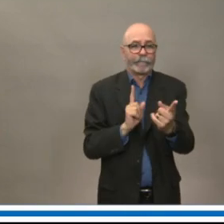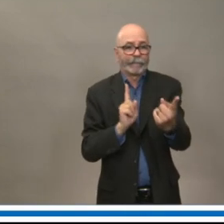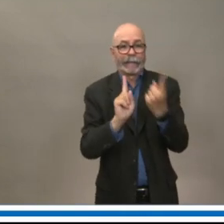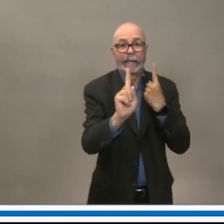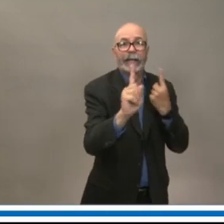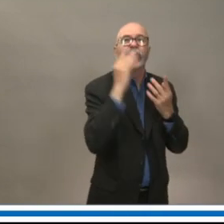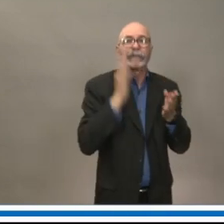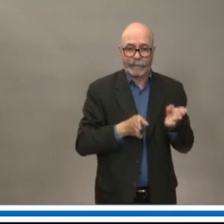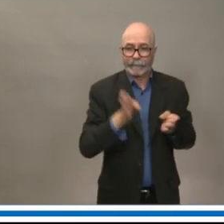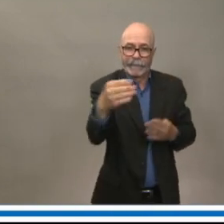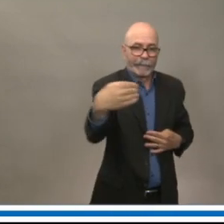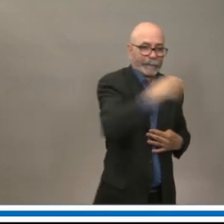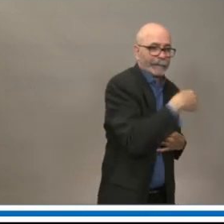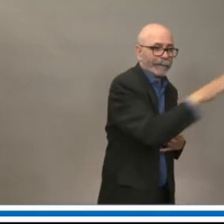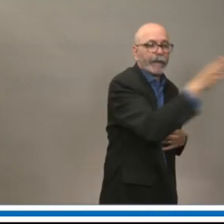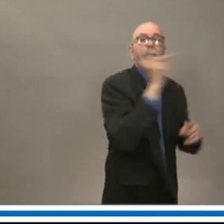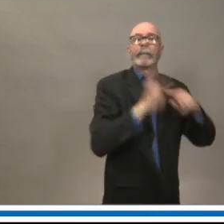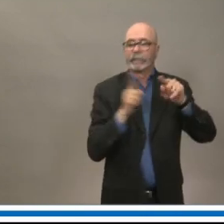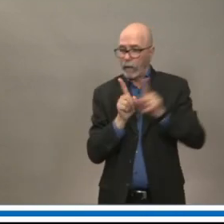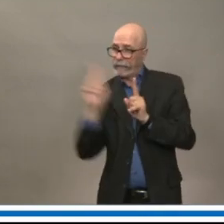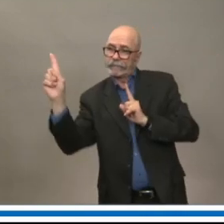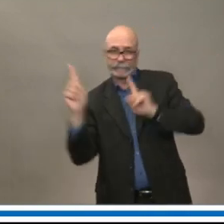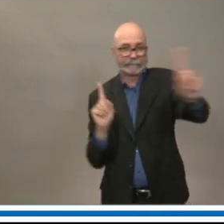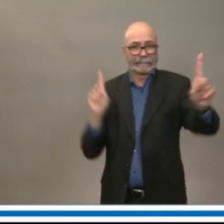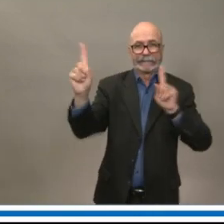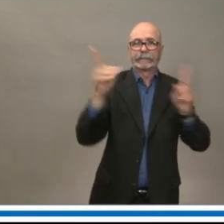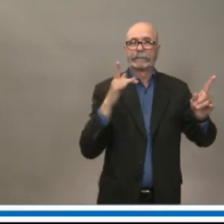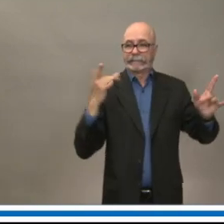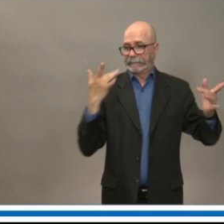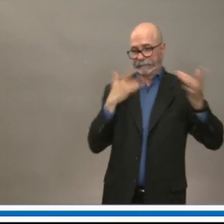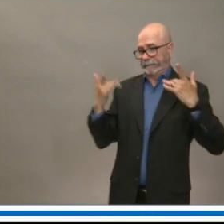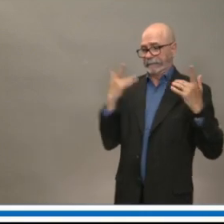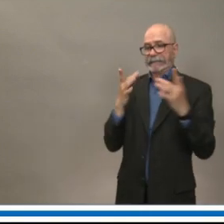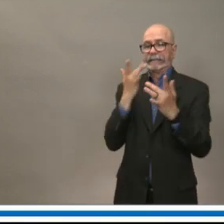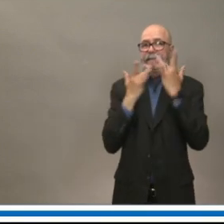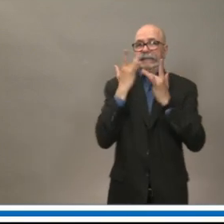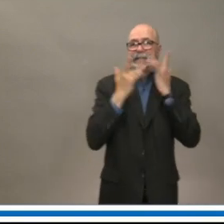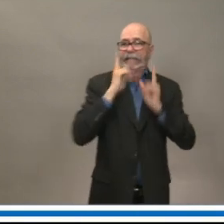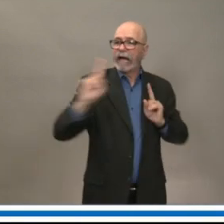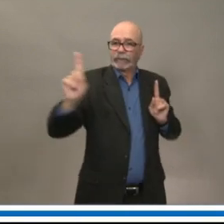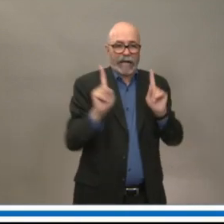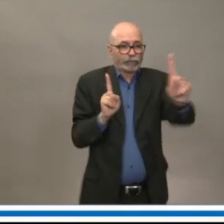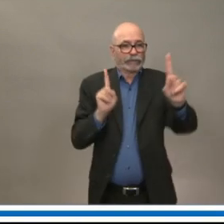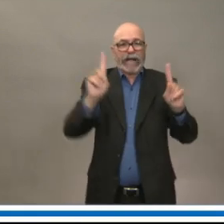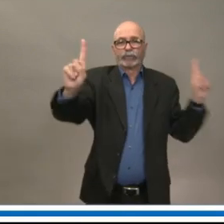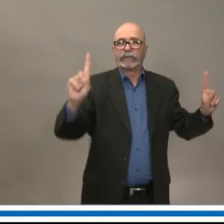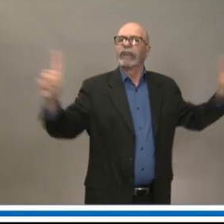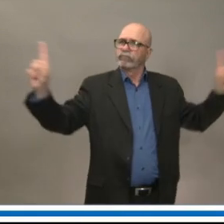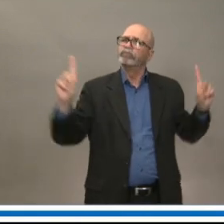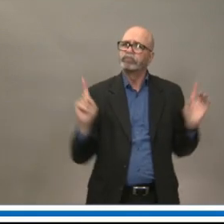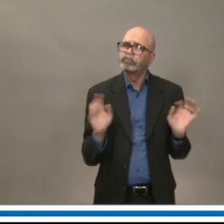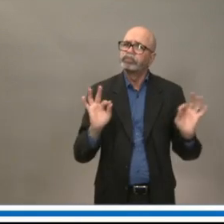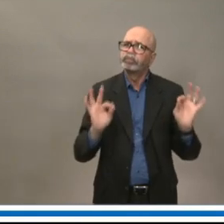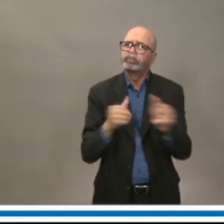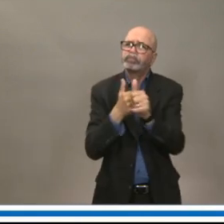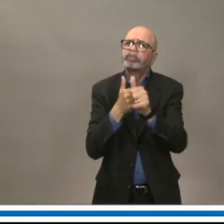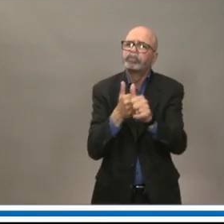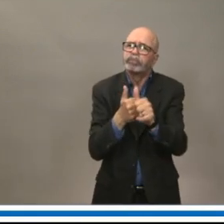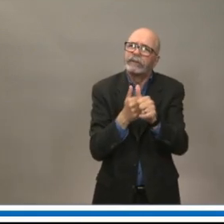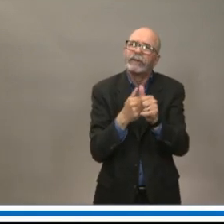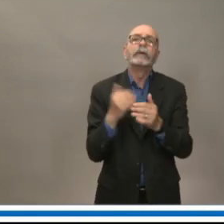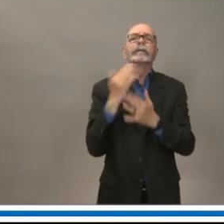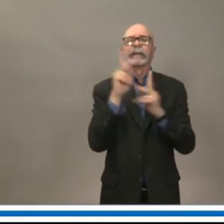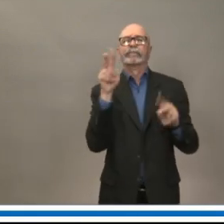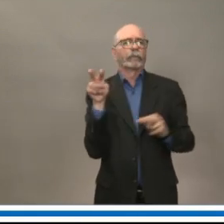numbers, one-way directions of traffic, keeping people apart, and then I know stores are monitoring that. They